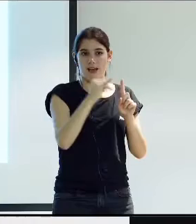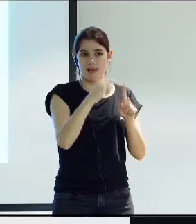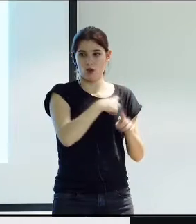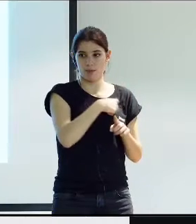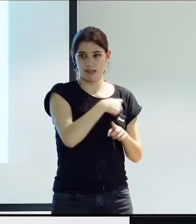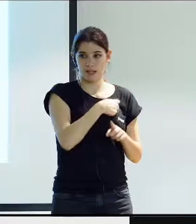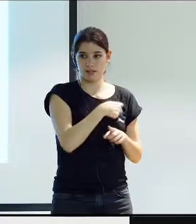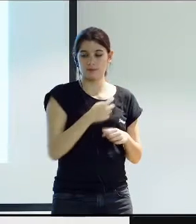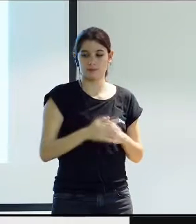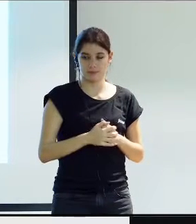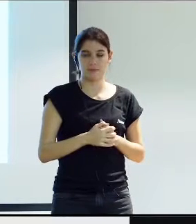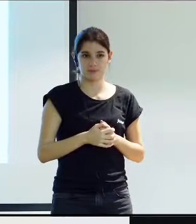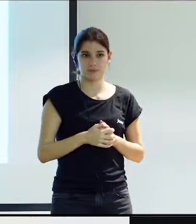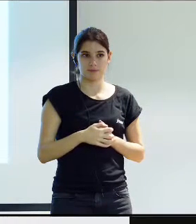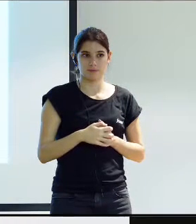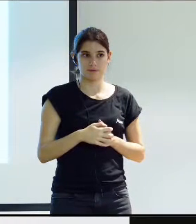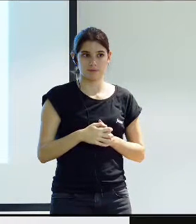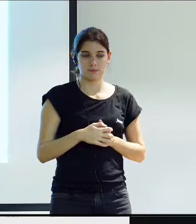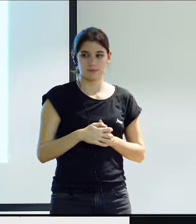The